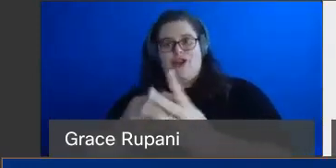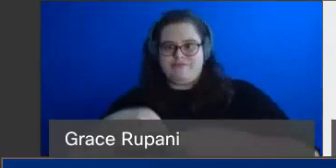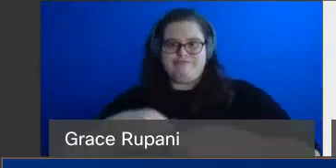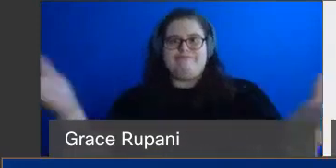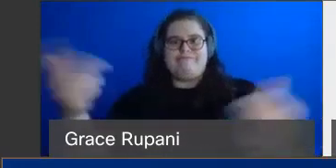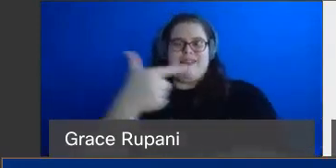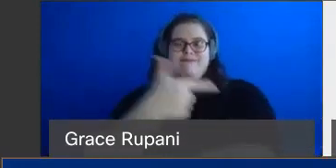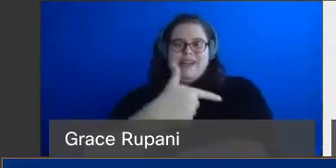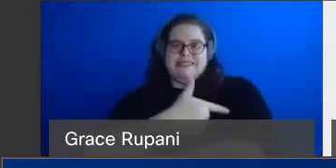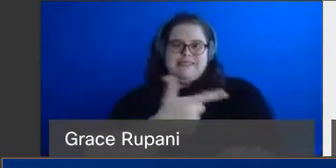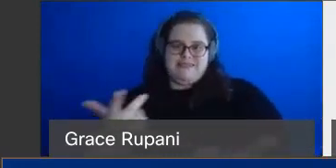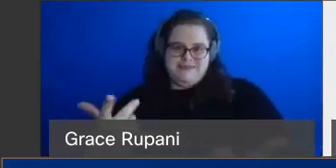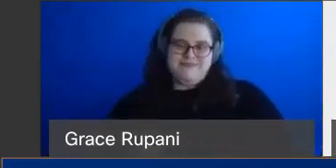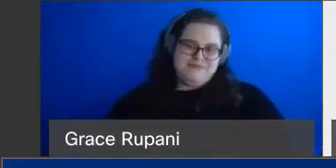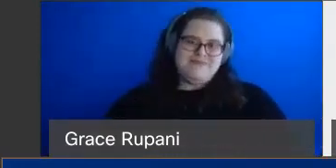scheduled